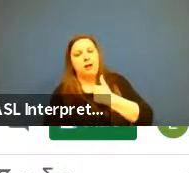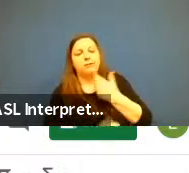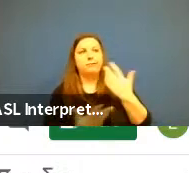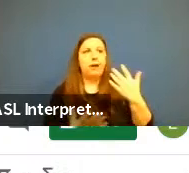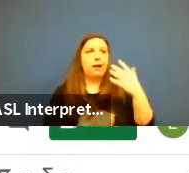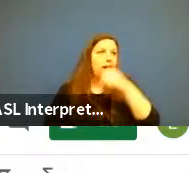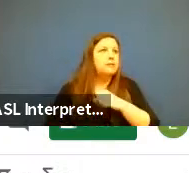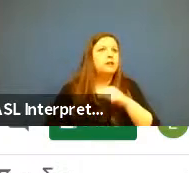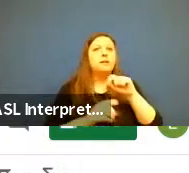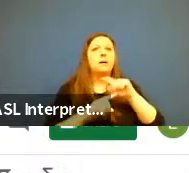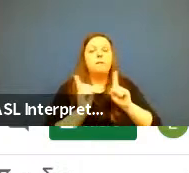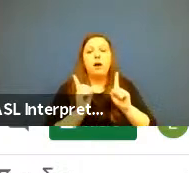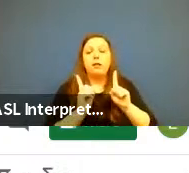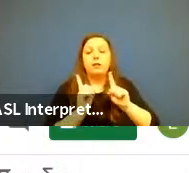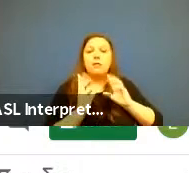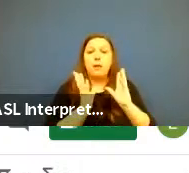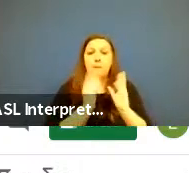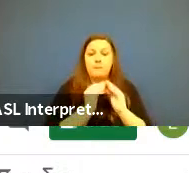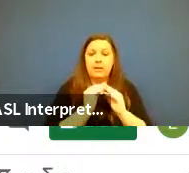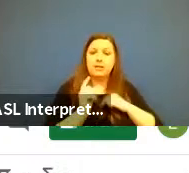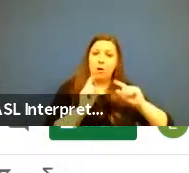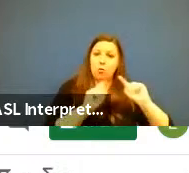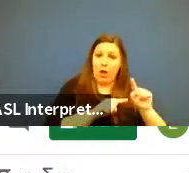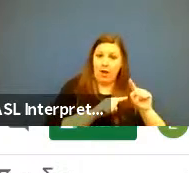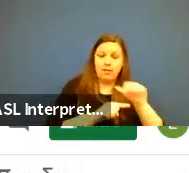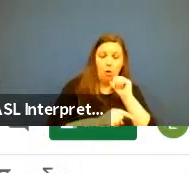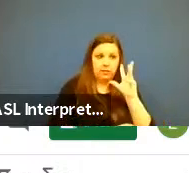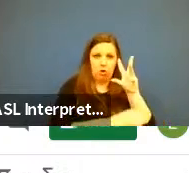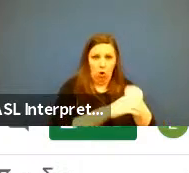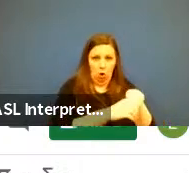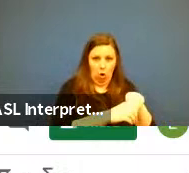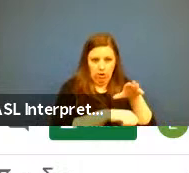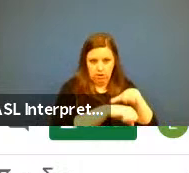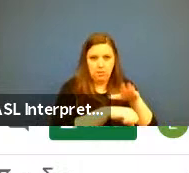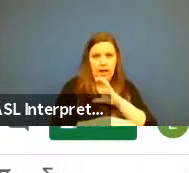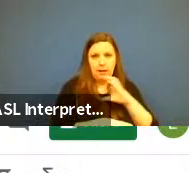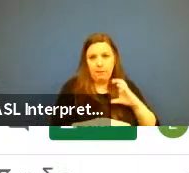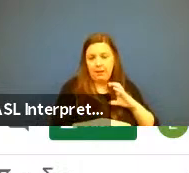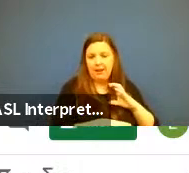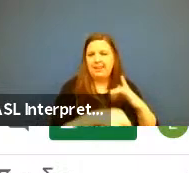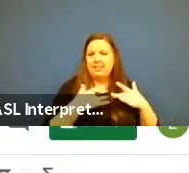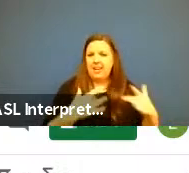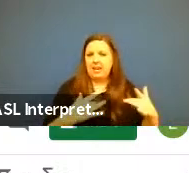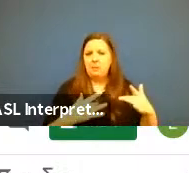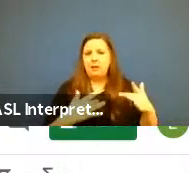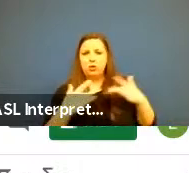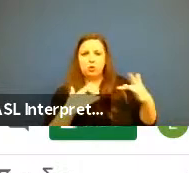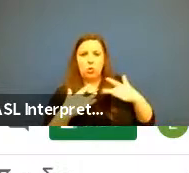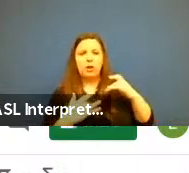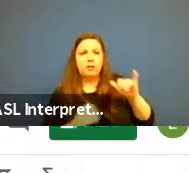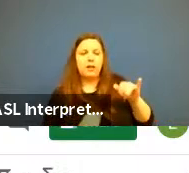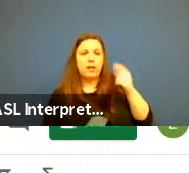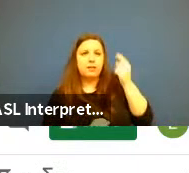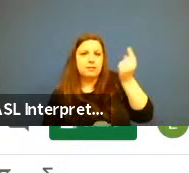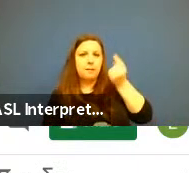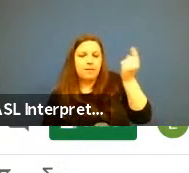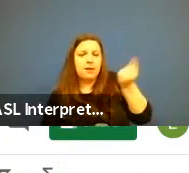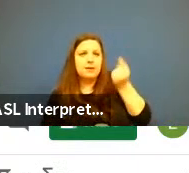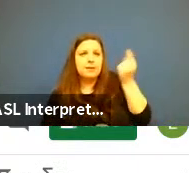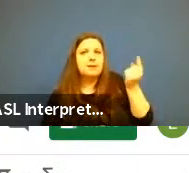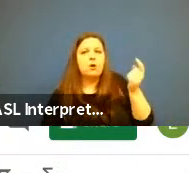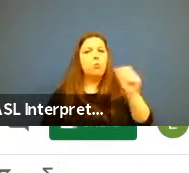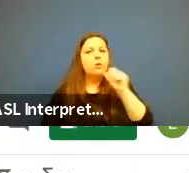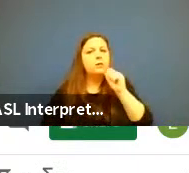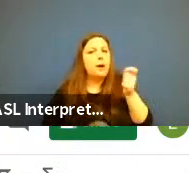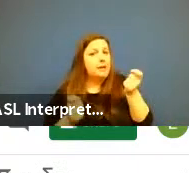I've attended that I was not on the committee for tended to be a concern that something wasn't maybe being